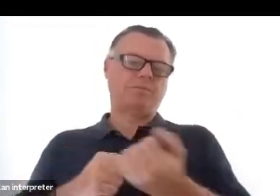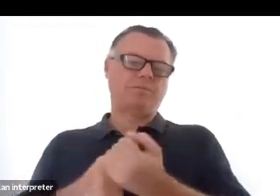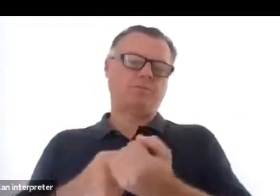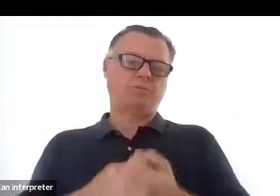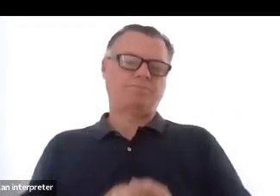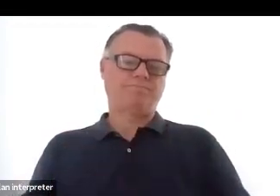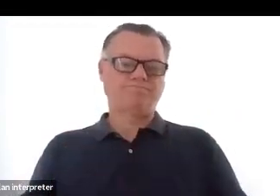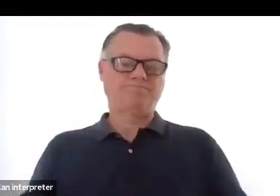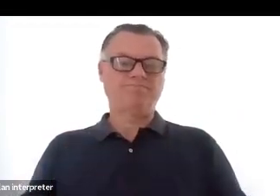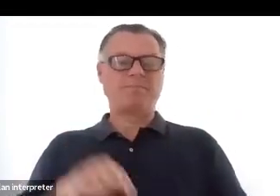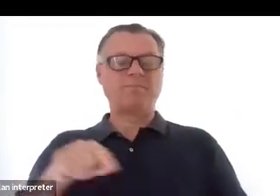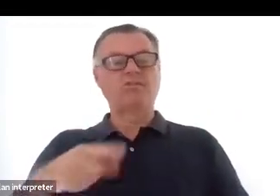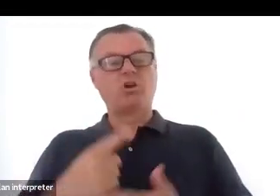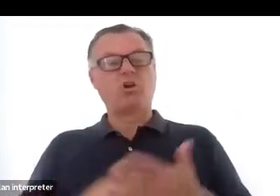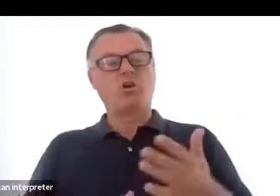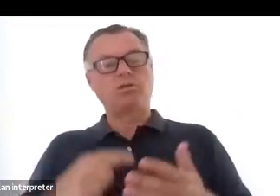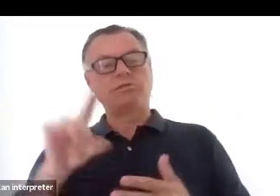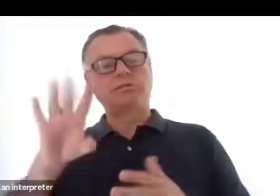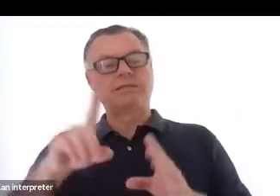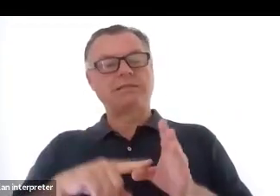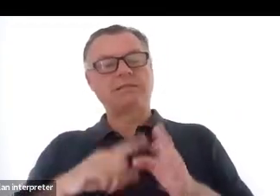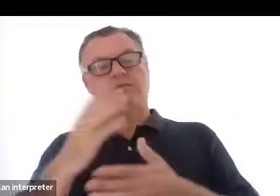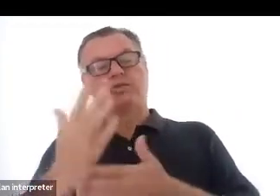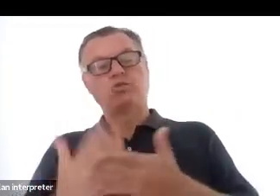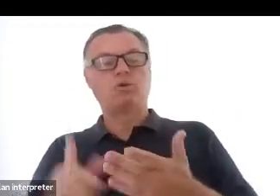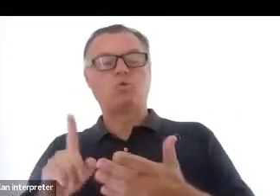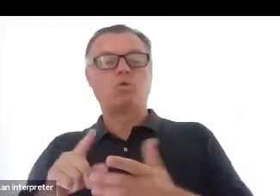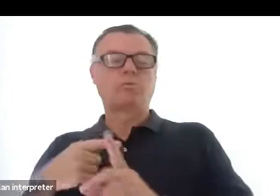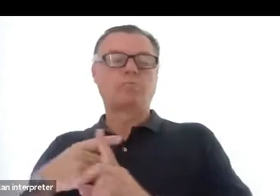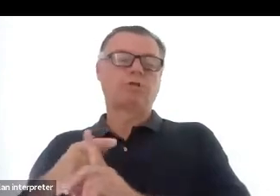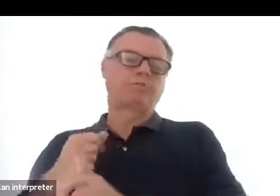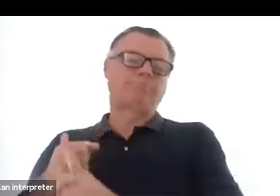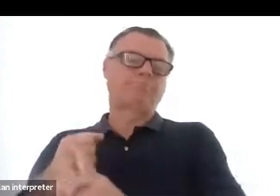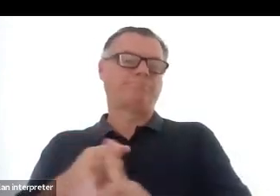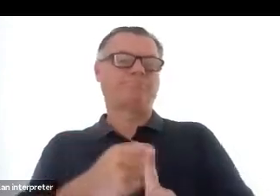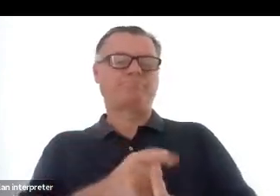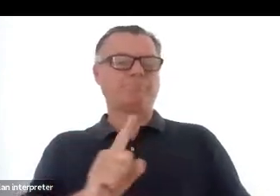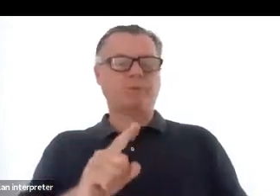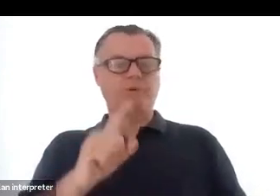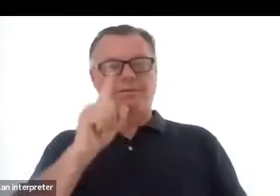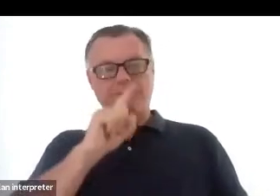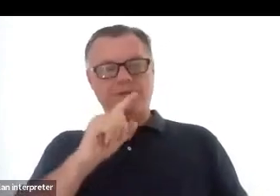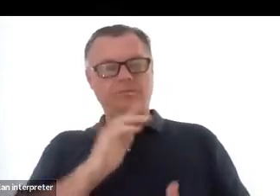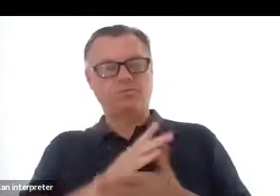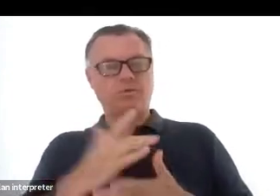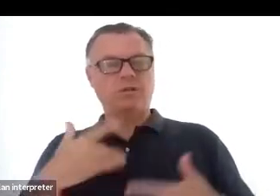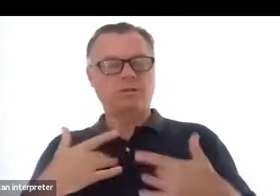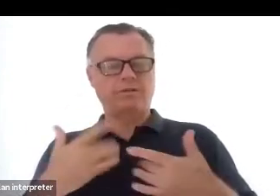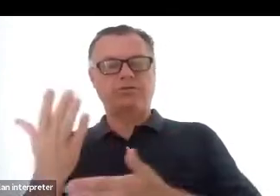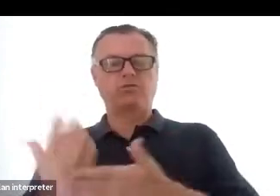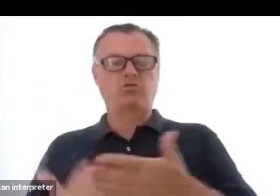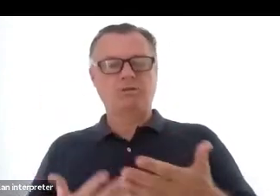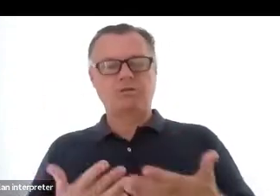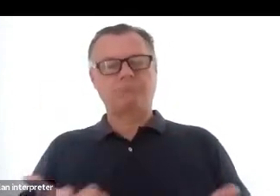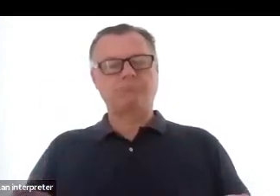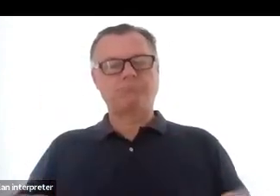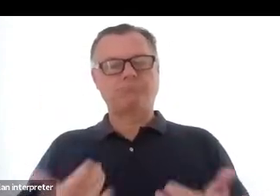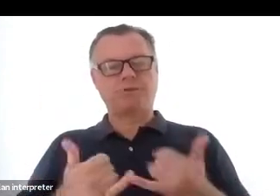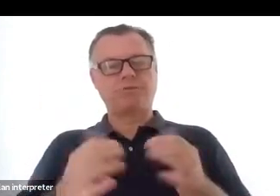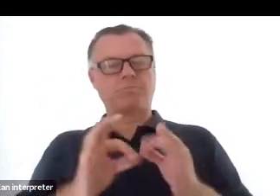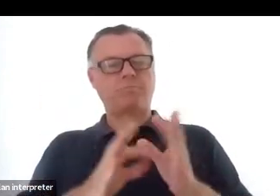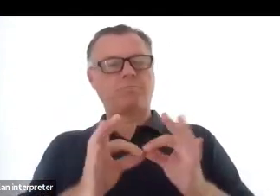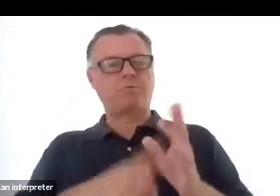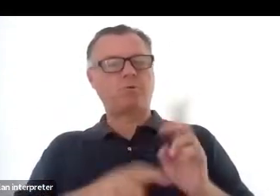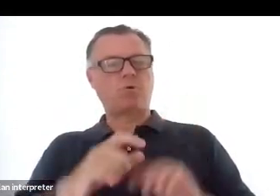This isn't just the story of a decade of impact. It's the story of people, of bold ideas and